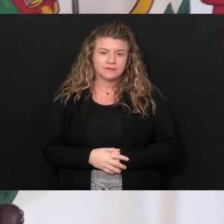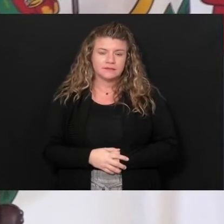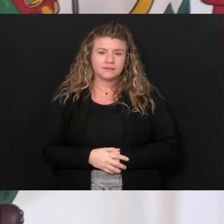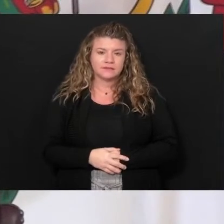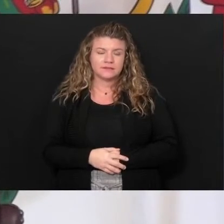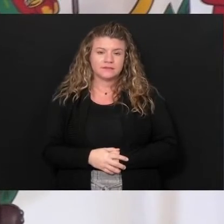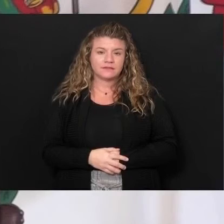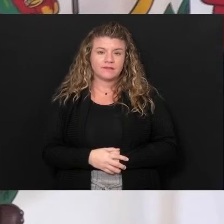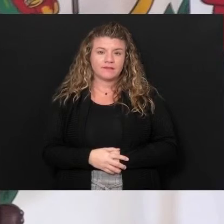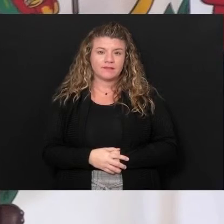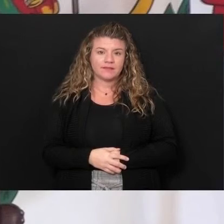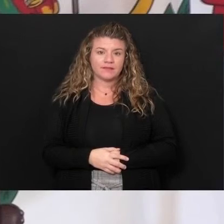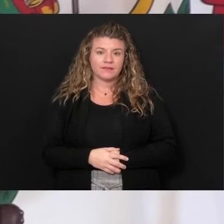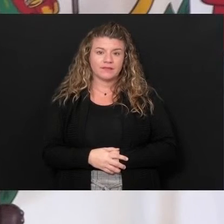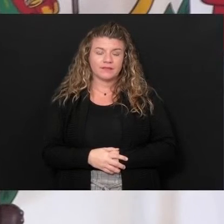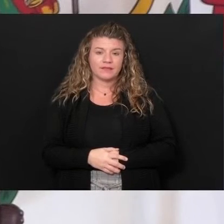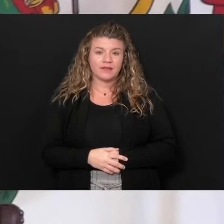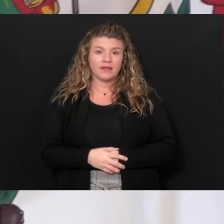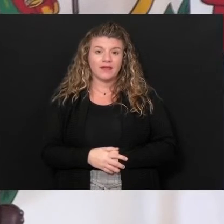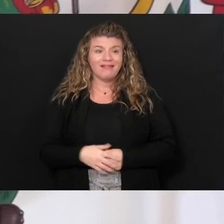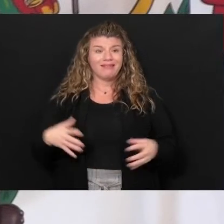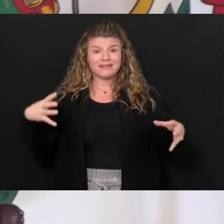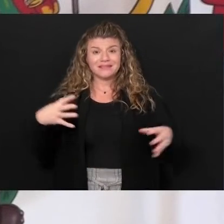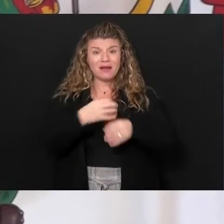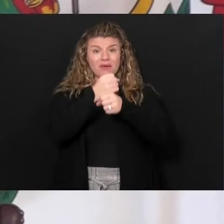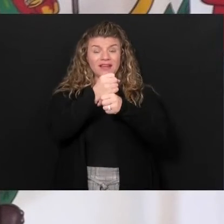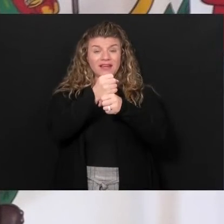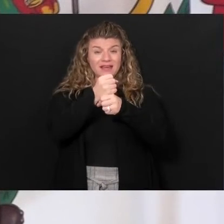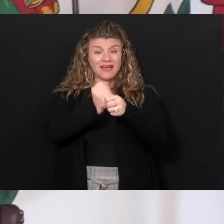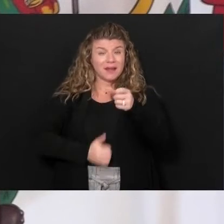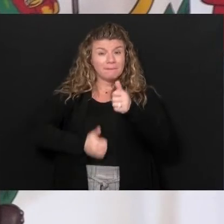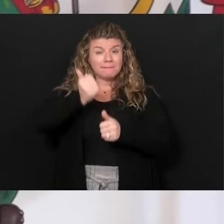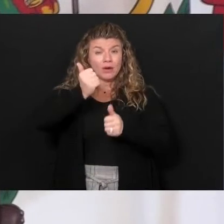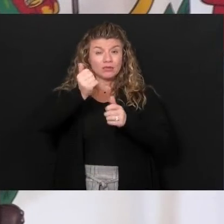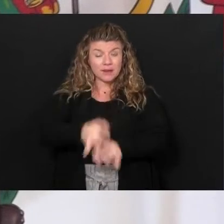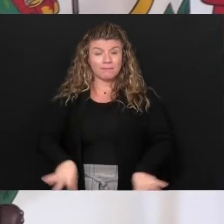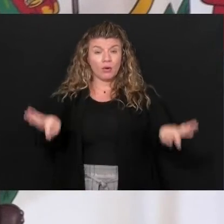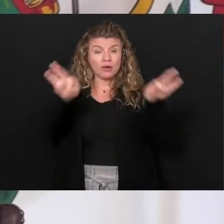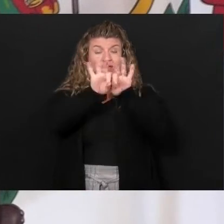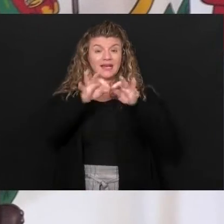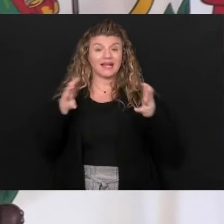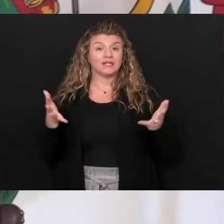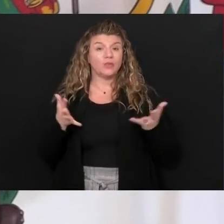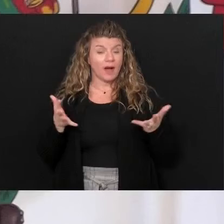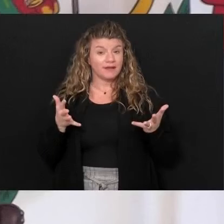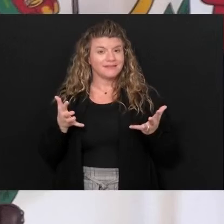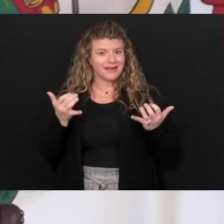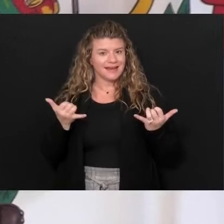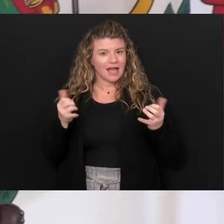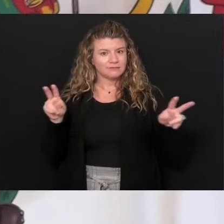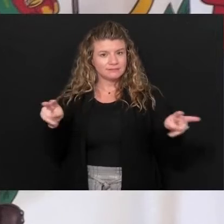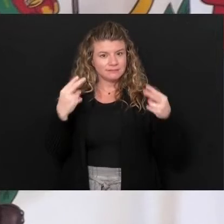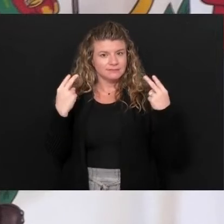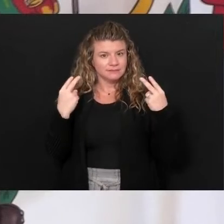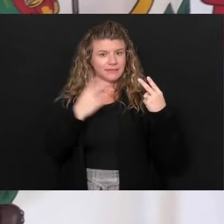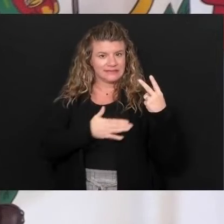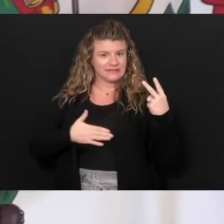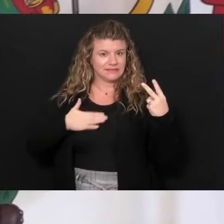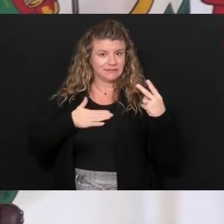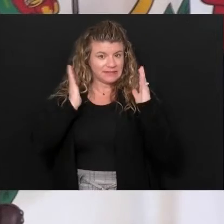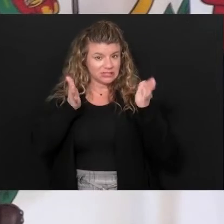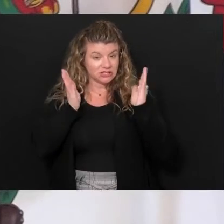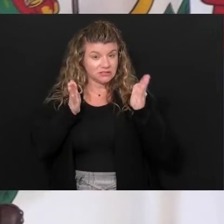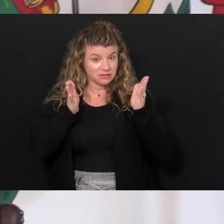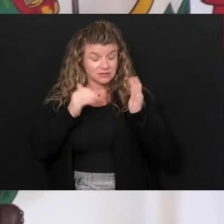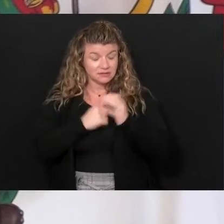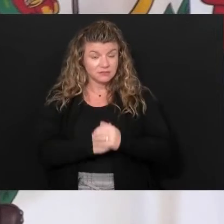The bottom line of this thing is just this. And here's the thing you need to listen to Jim Justice to